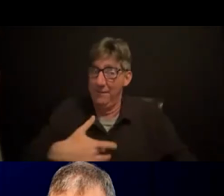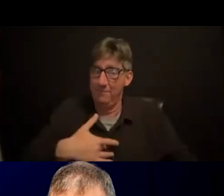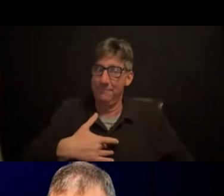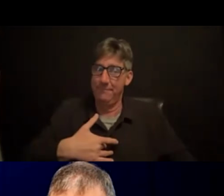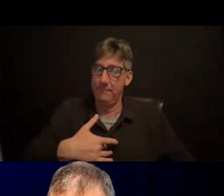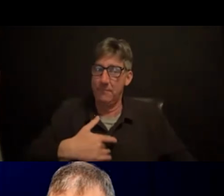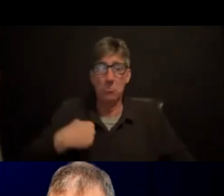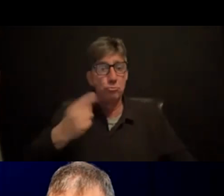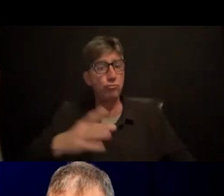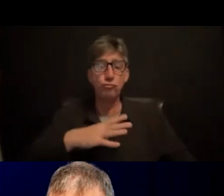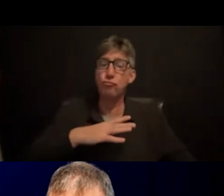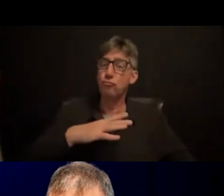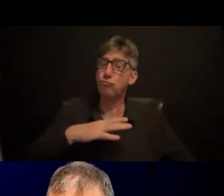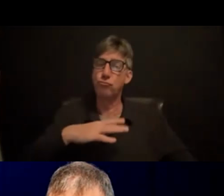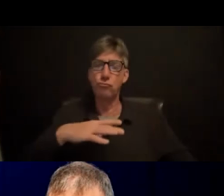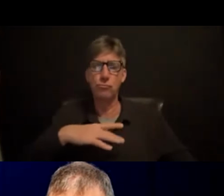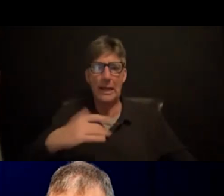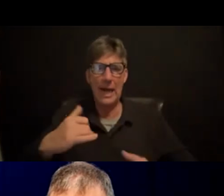It's starting to crowd up.